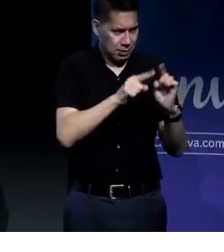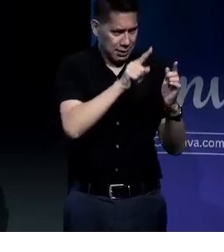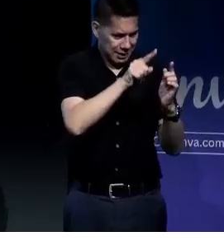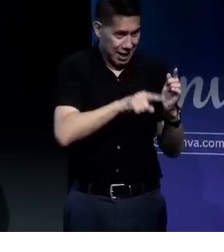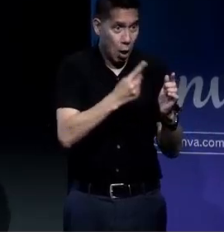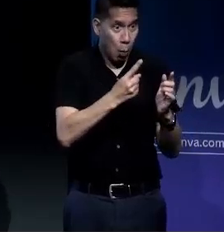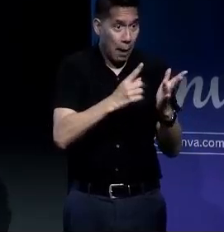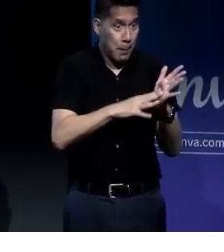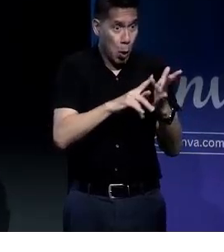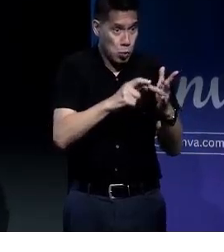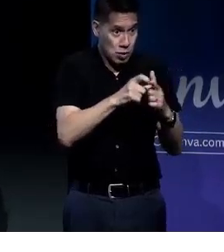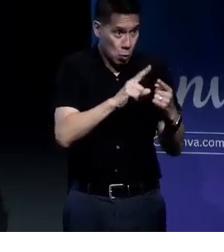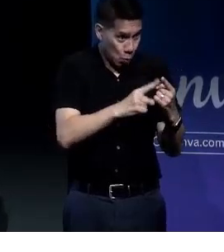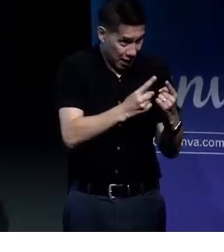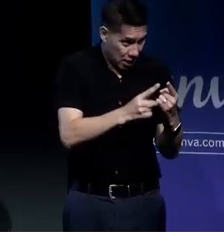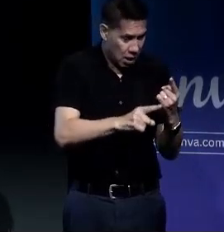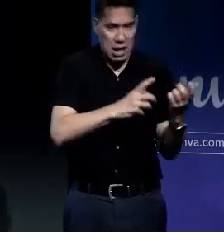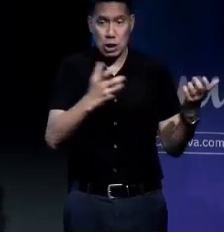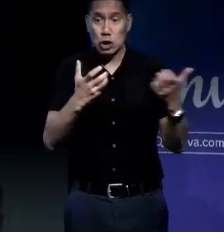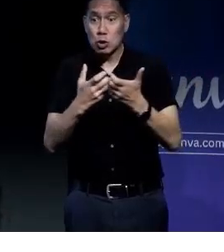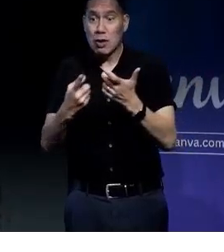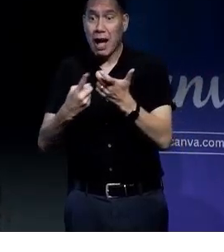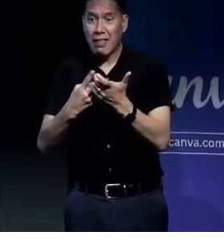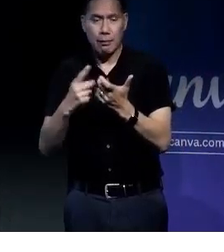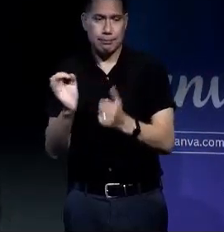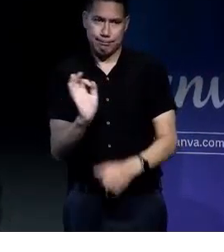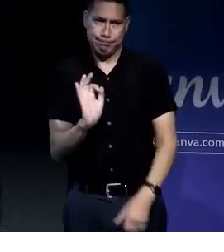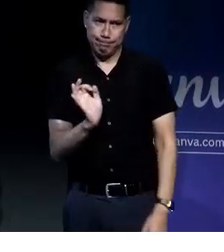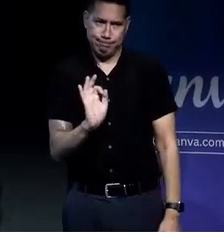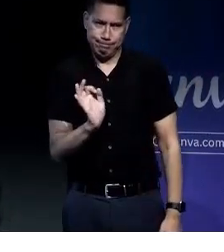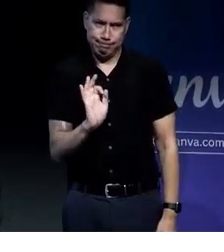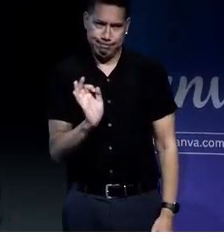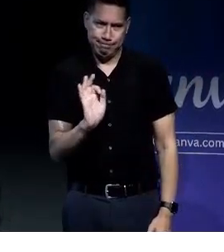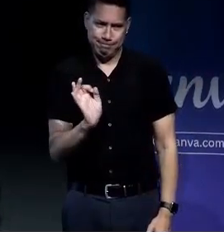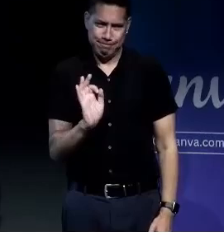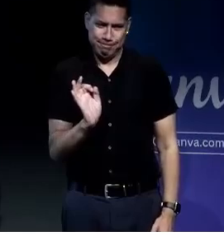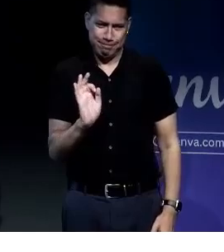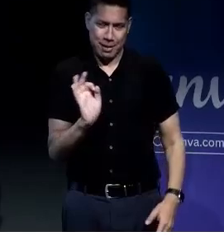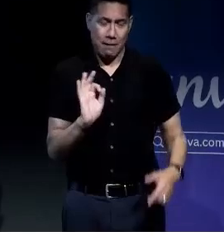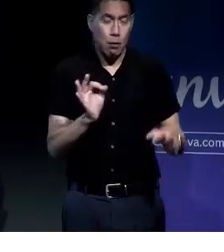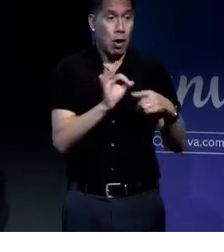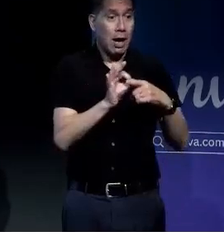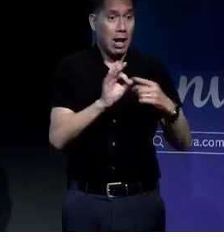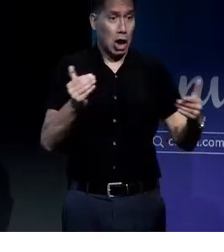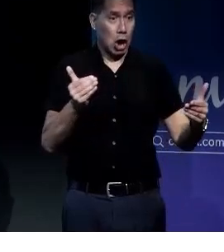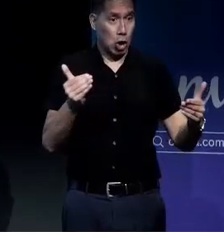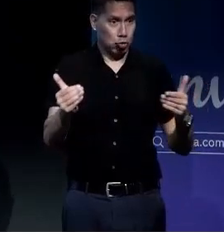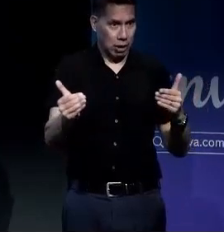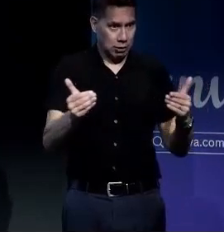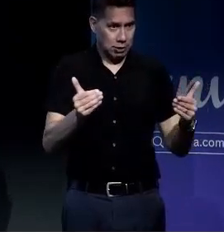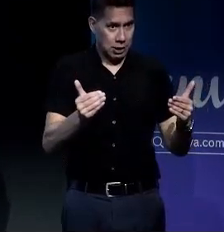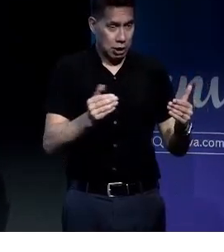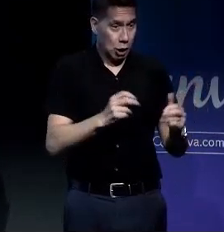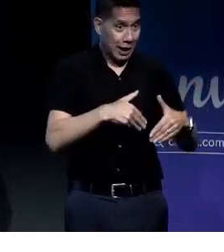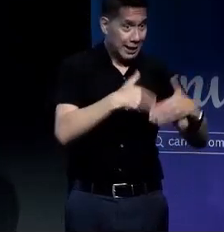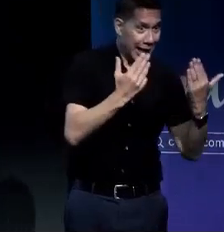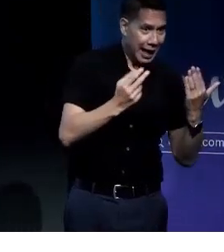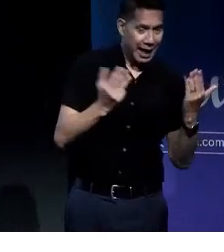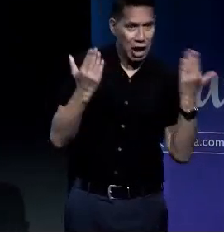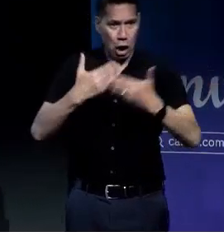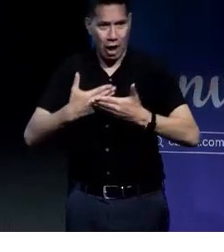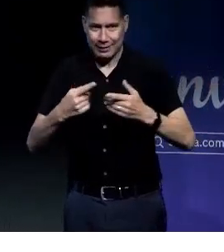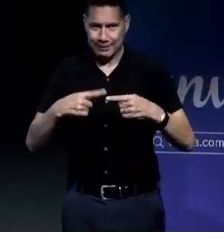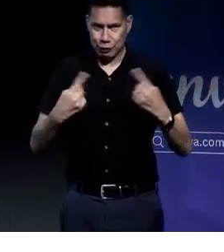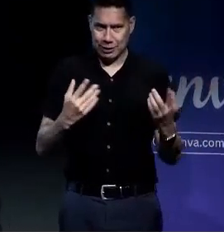not work in the other mode. For colour contrast purposes, and also like literally just for